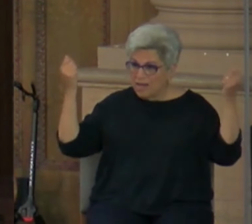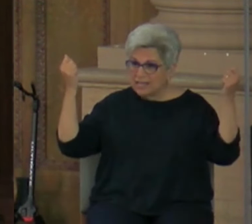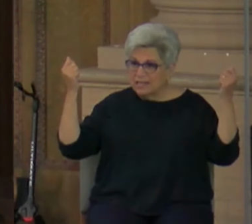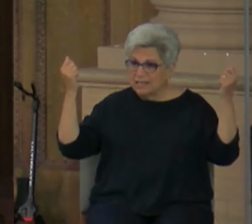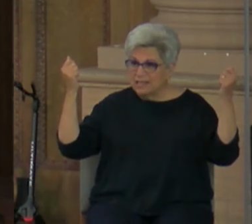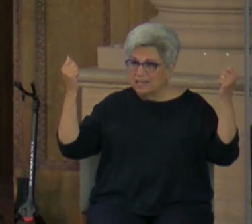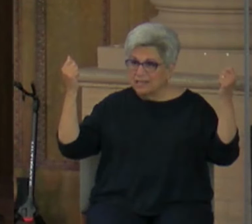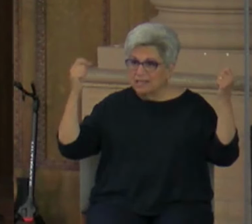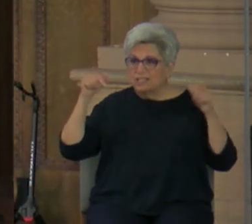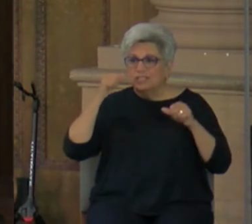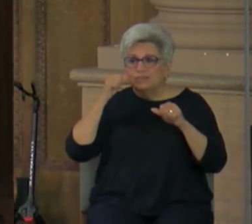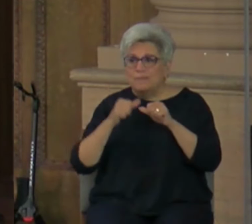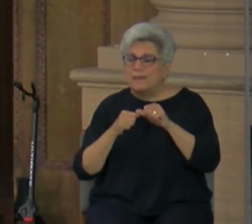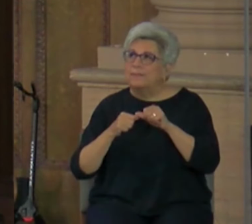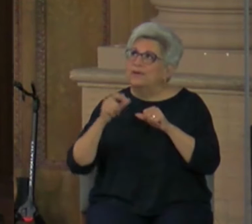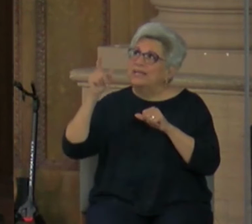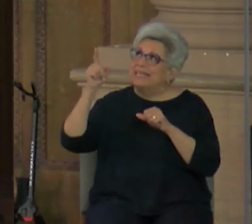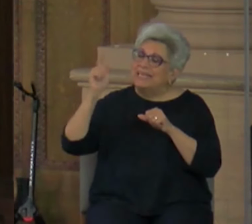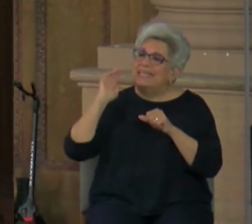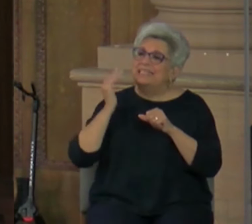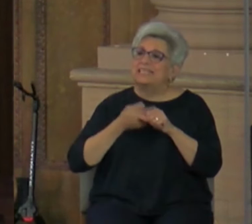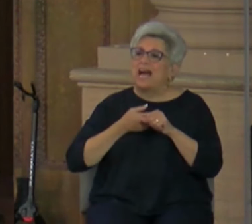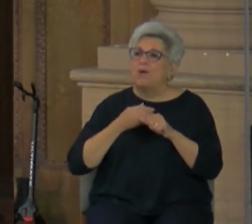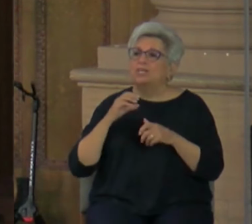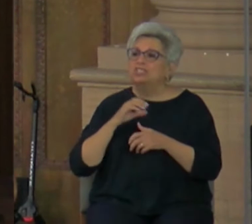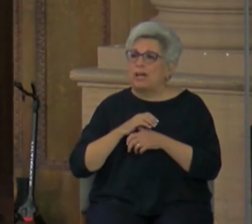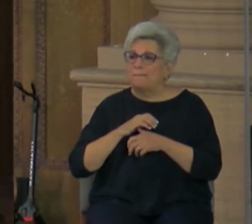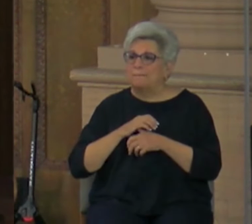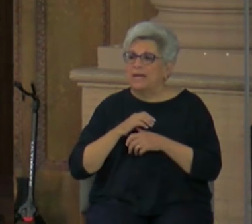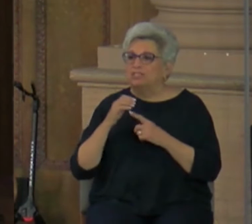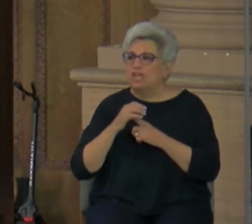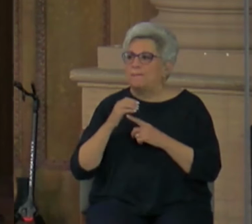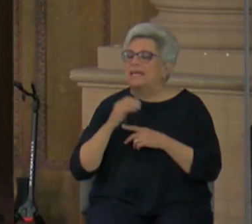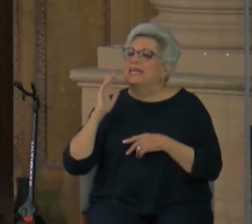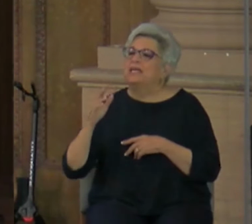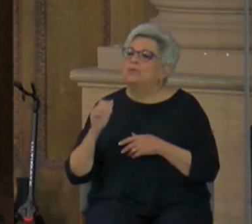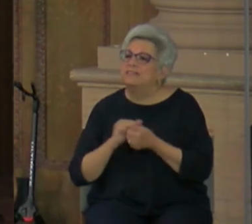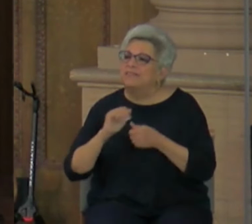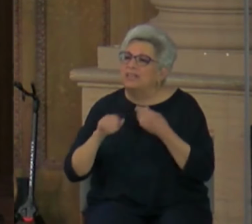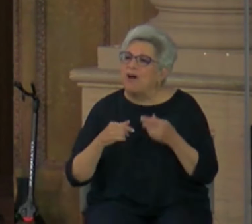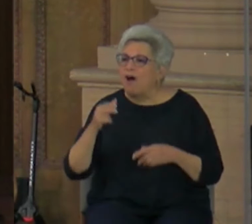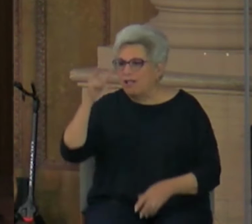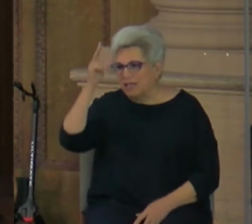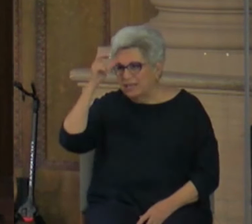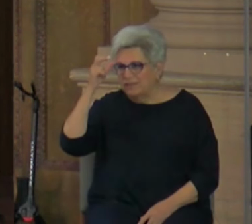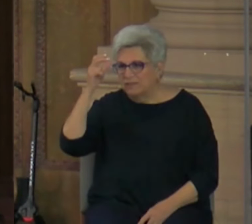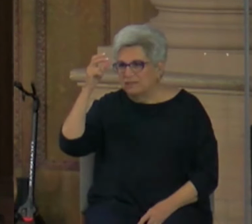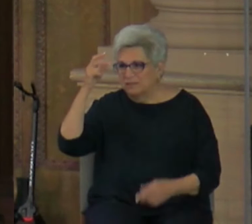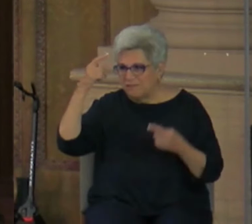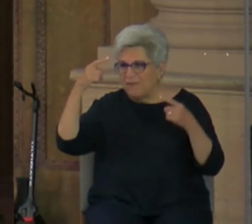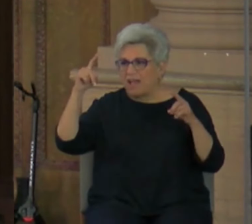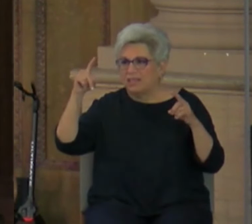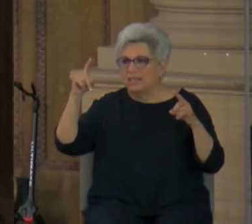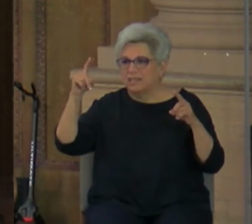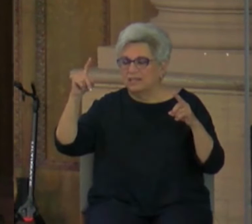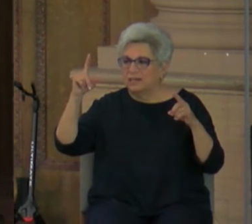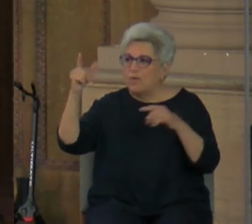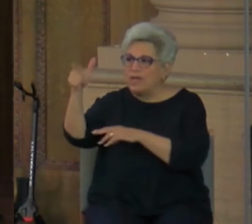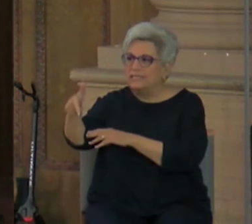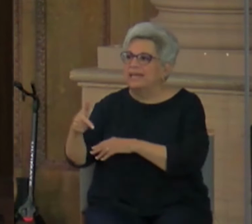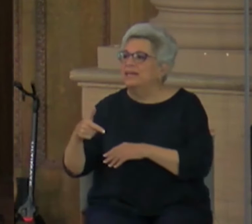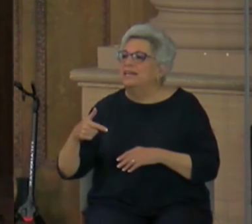we have a great champion in Jesus who will defeat all evil finally one day. And we're just not